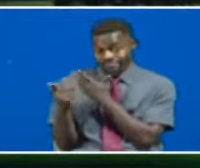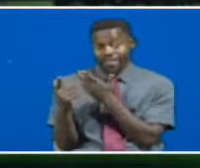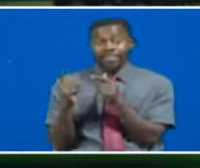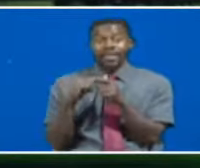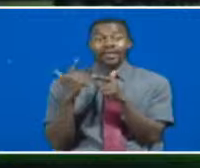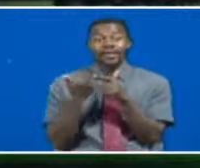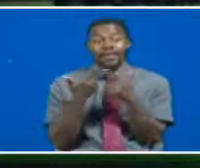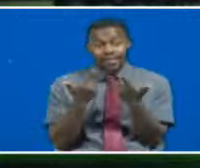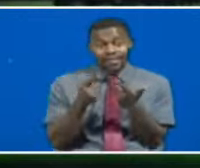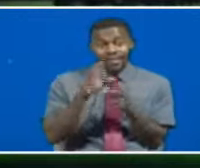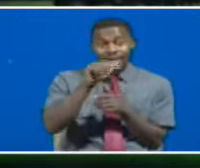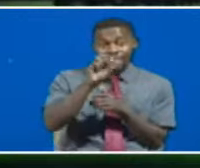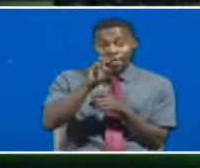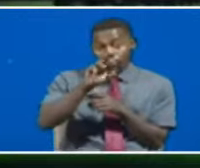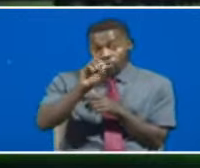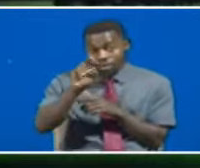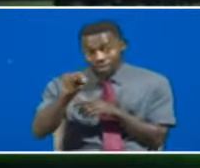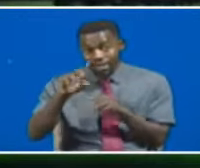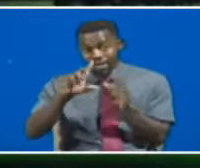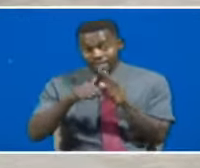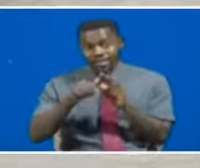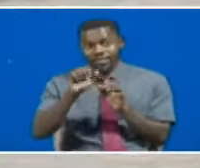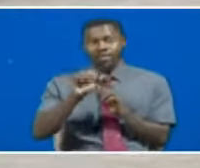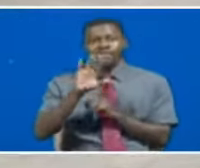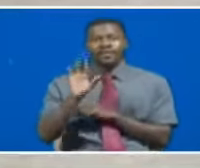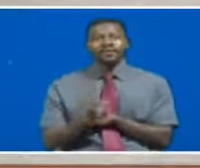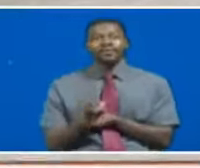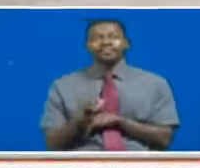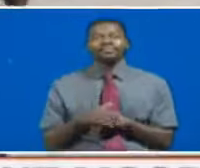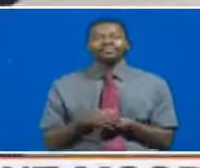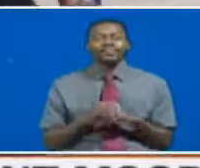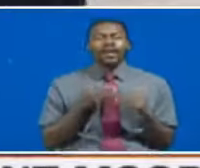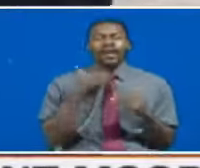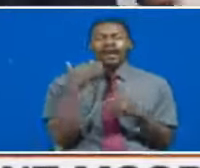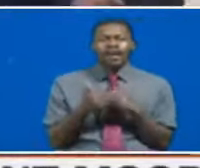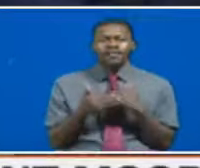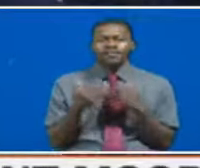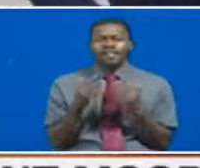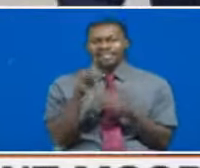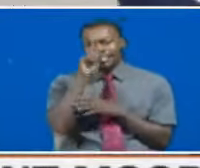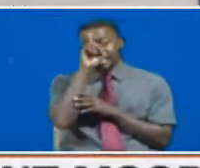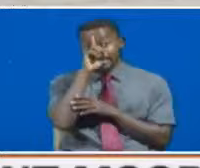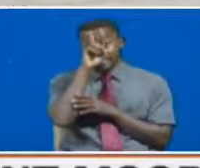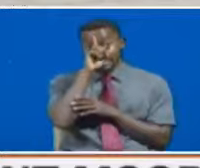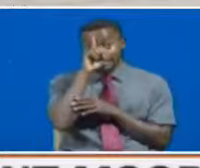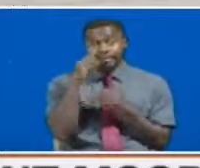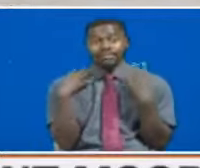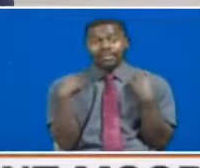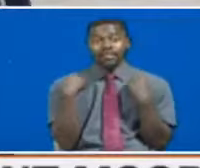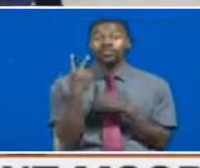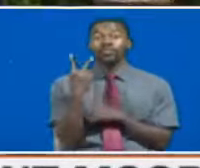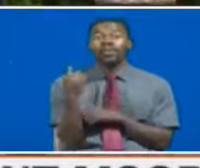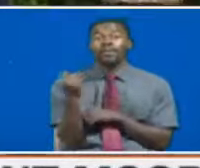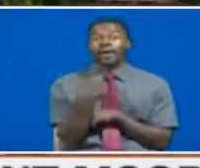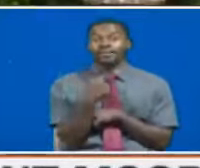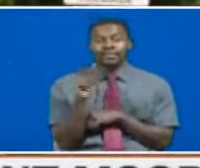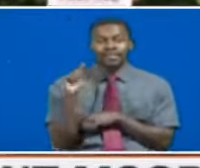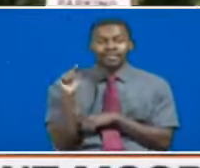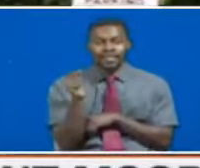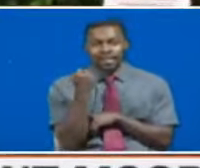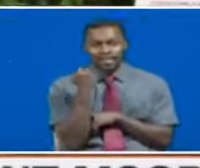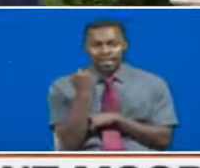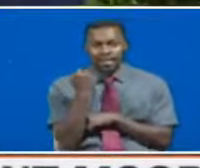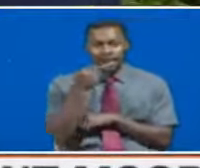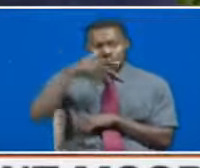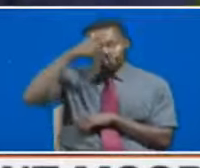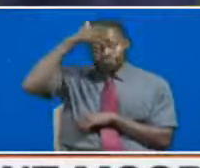defending champions South Africa. Davis Mberia reports. After intense training for 2 months, the Kenya Lionesses are